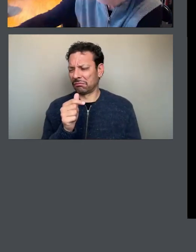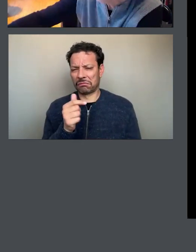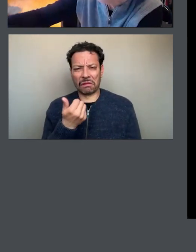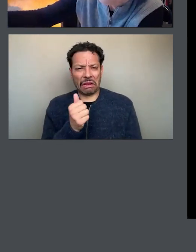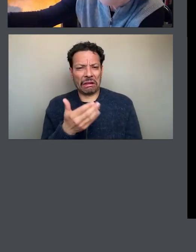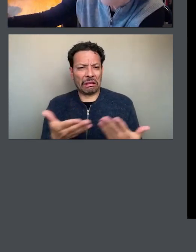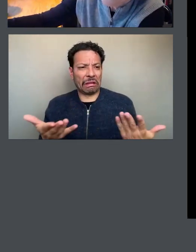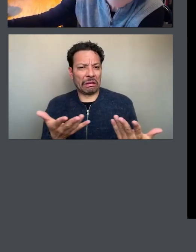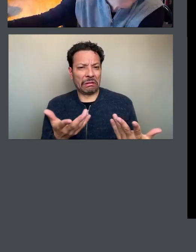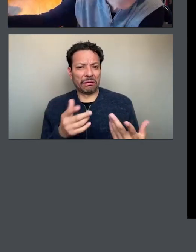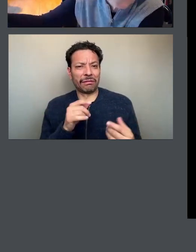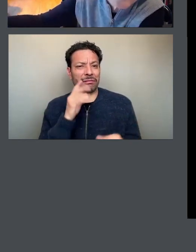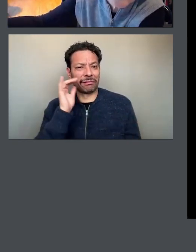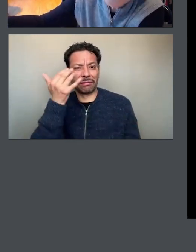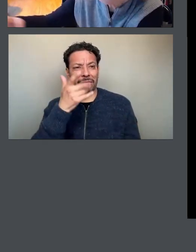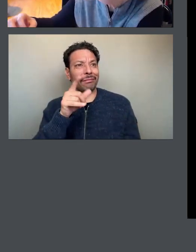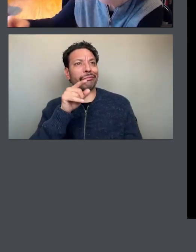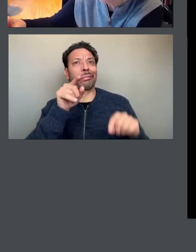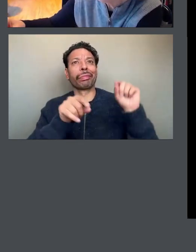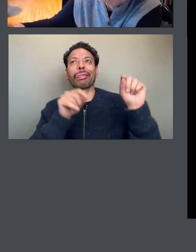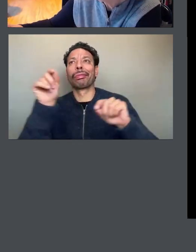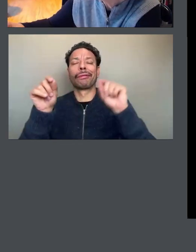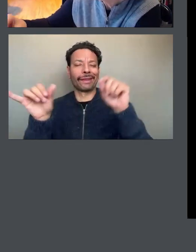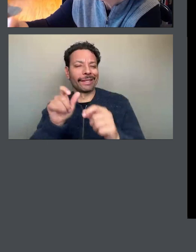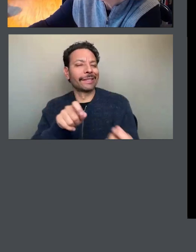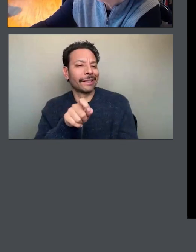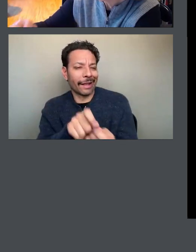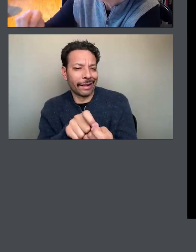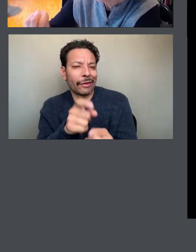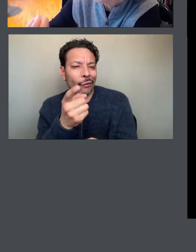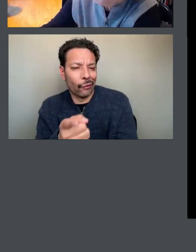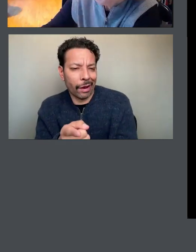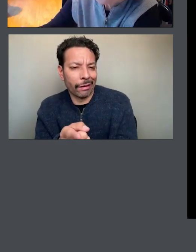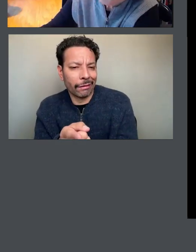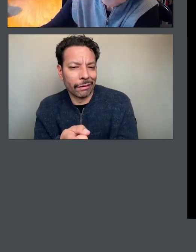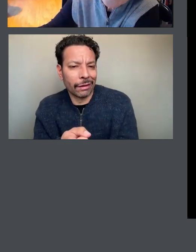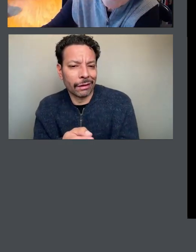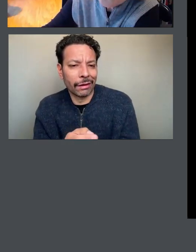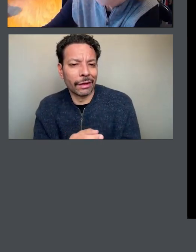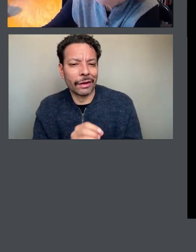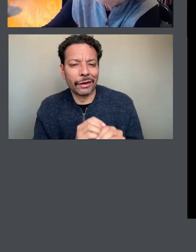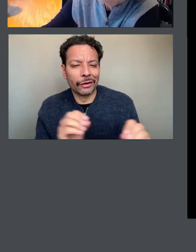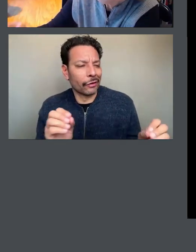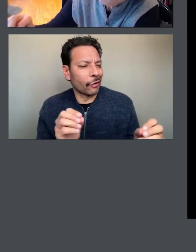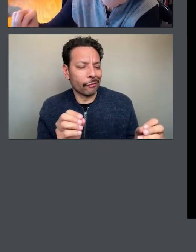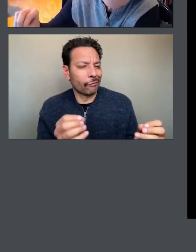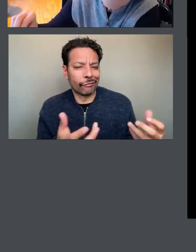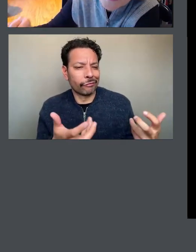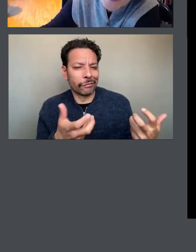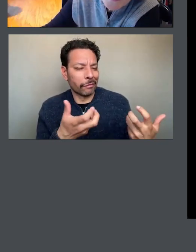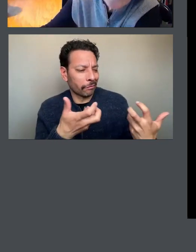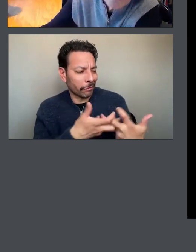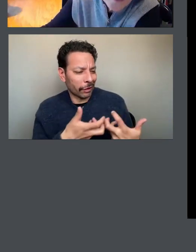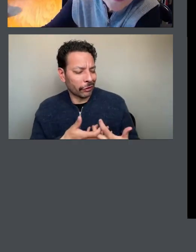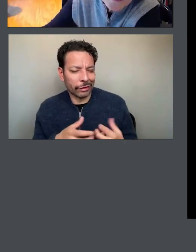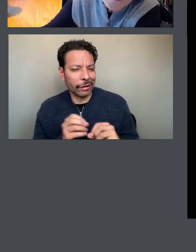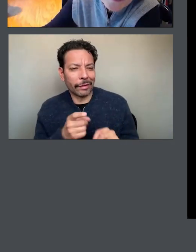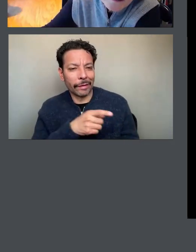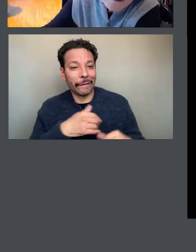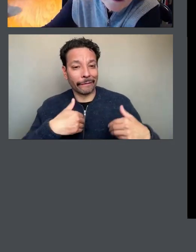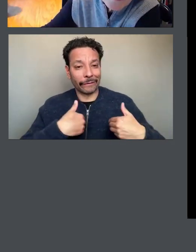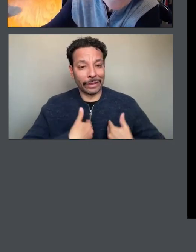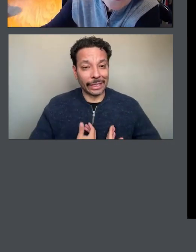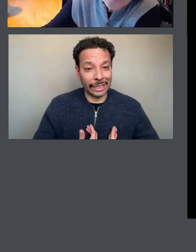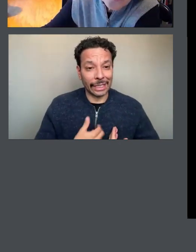just seem to be randomly out there, and that's exactly right. That there was no association between the fatigue